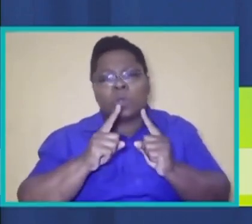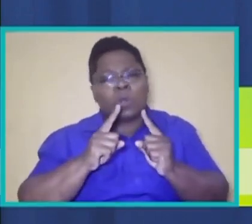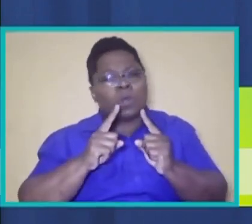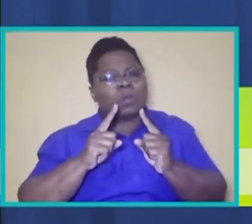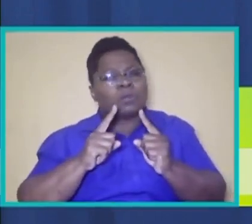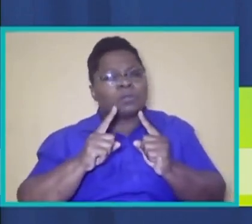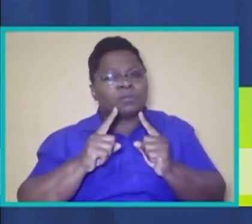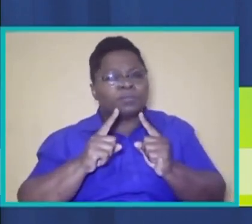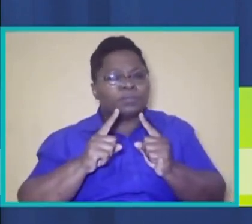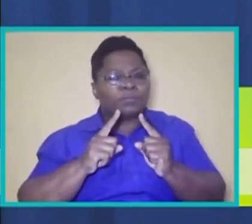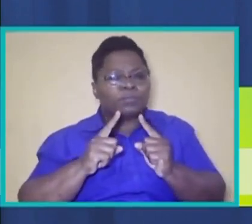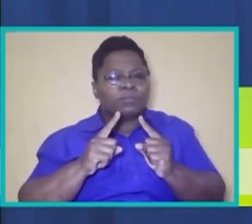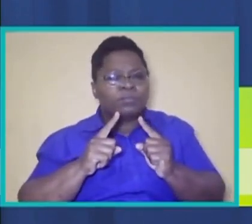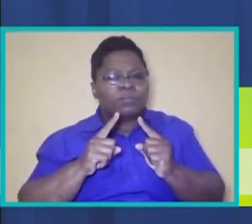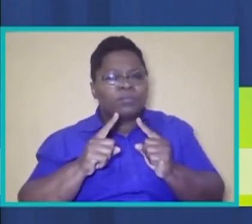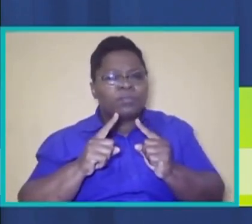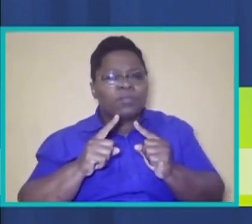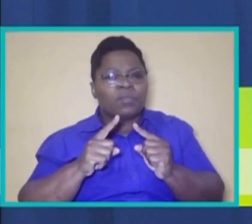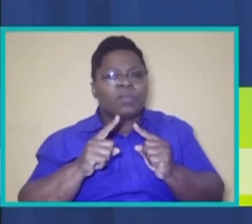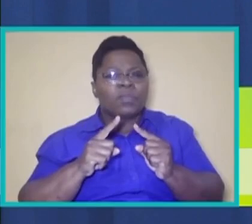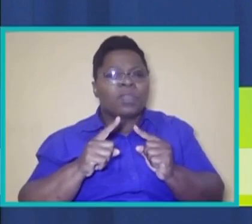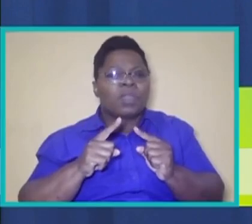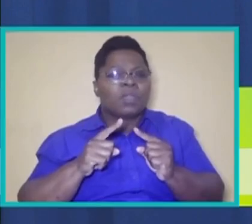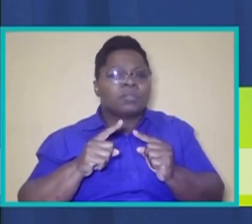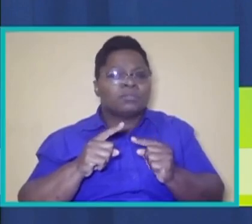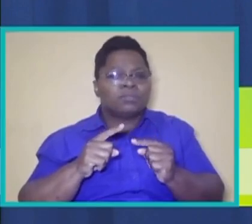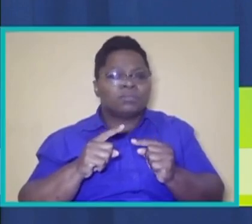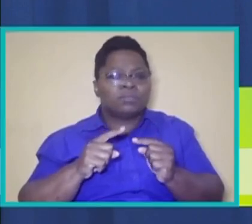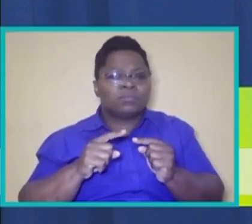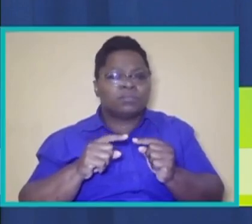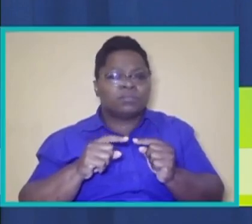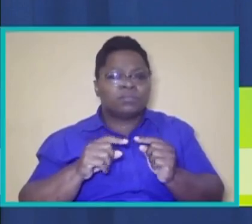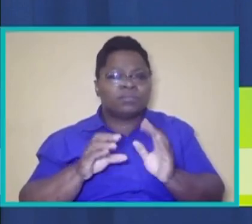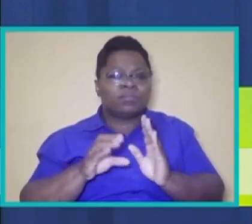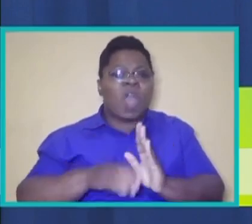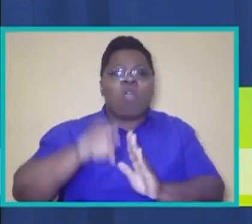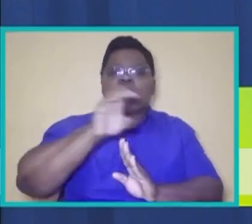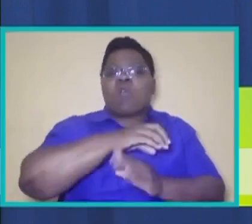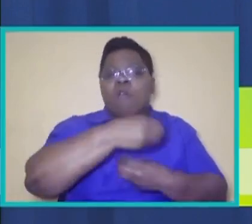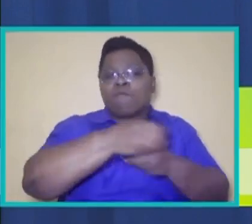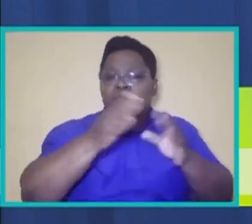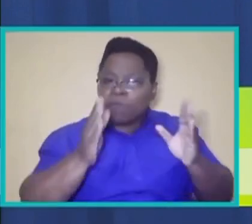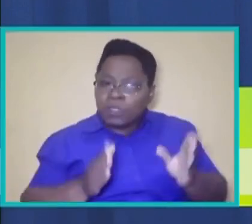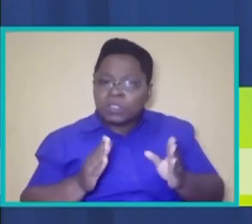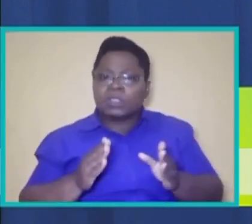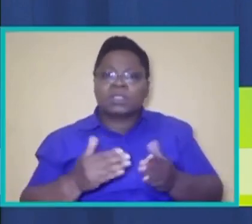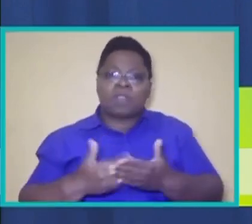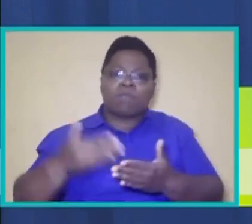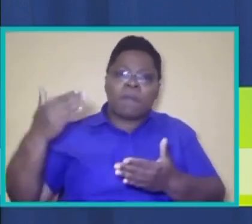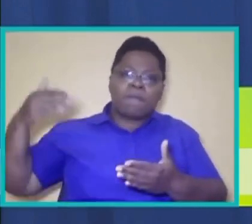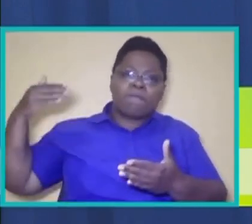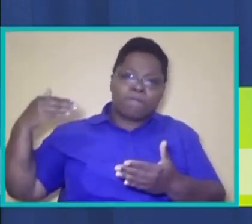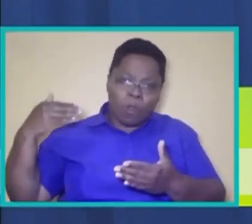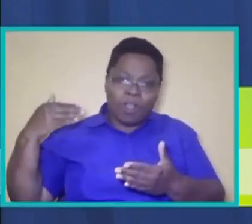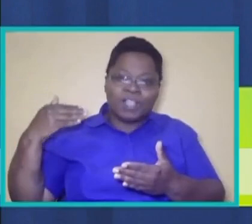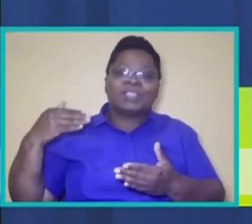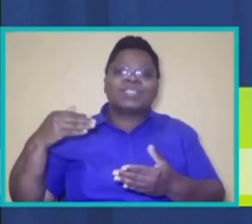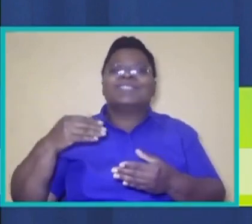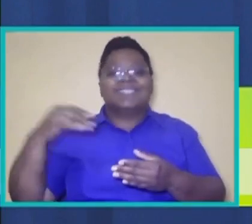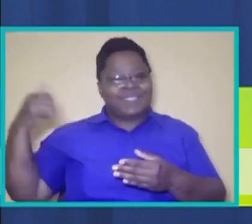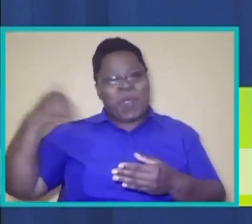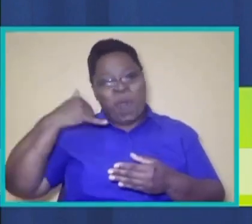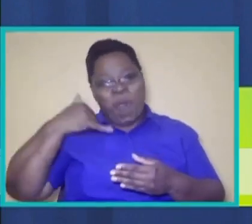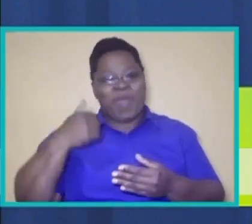James. Thank you for calling. It's a pleasure. I wanted to say that